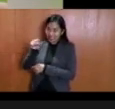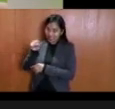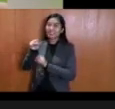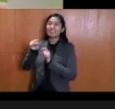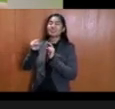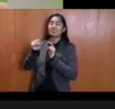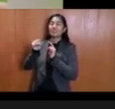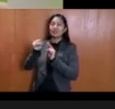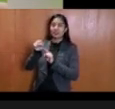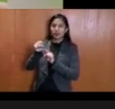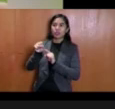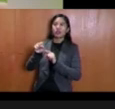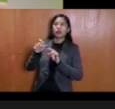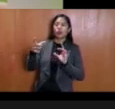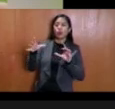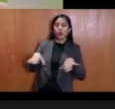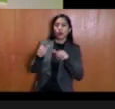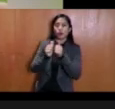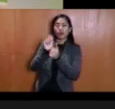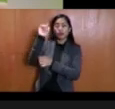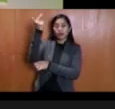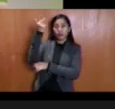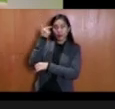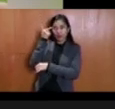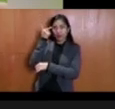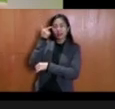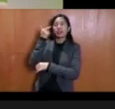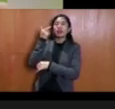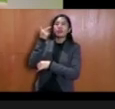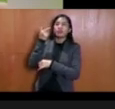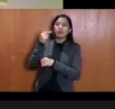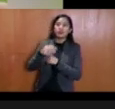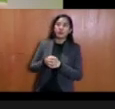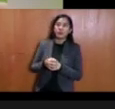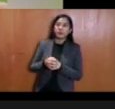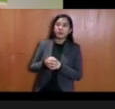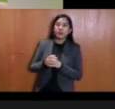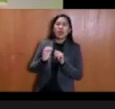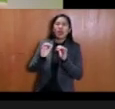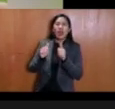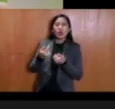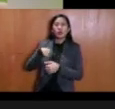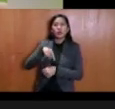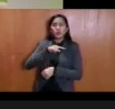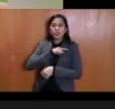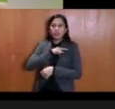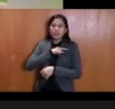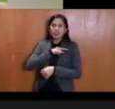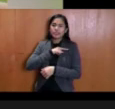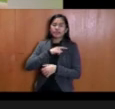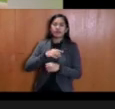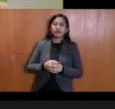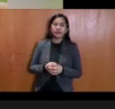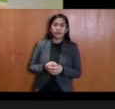governance mechanisms through industry associations. For example, how do we close that gap